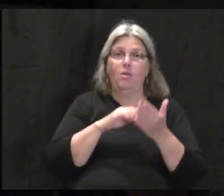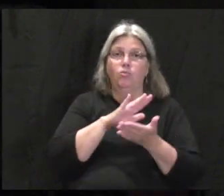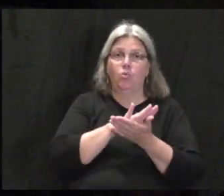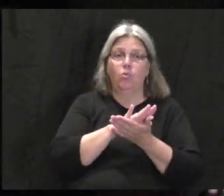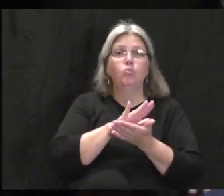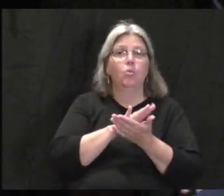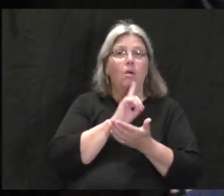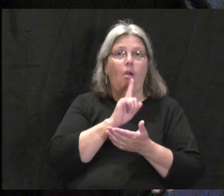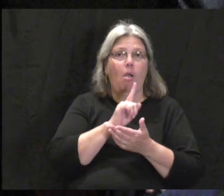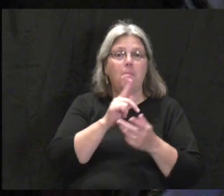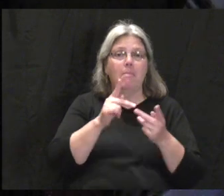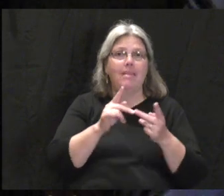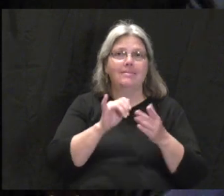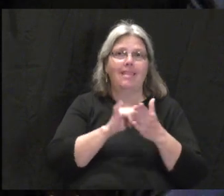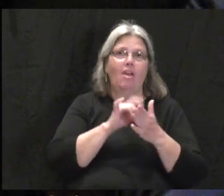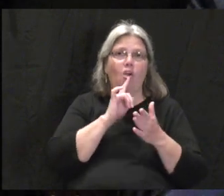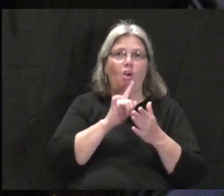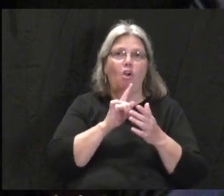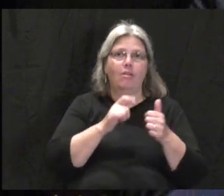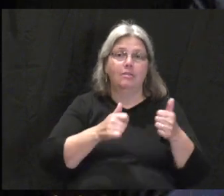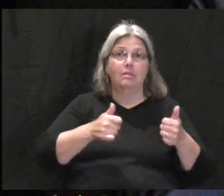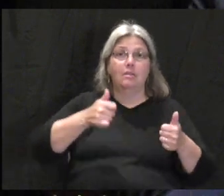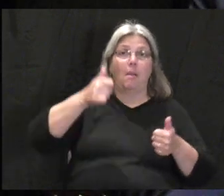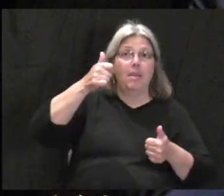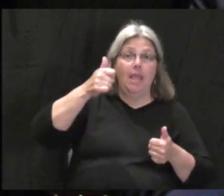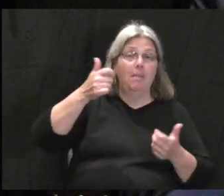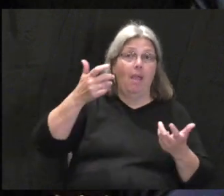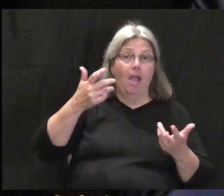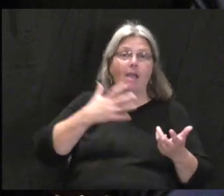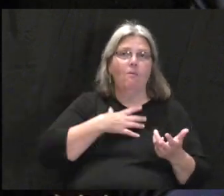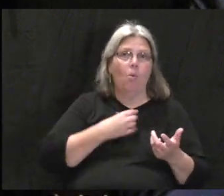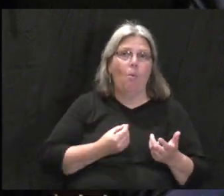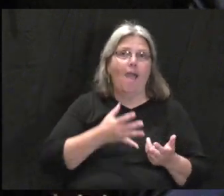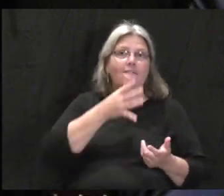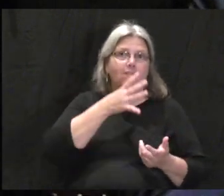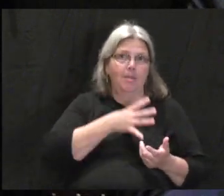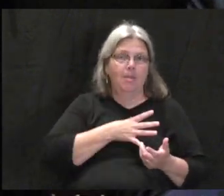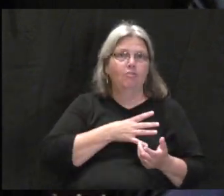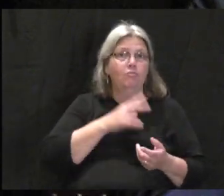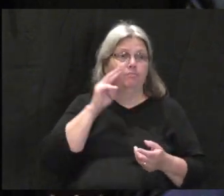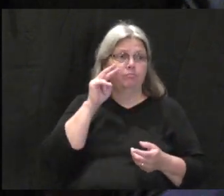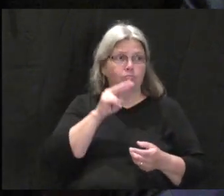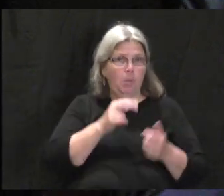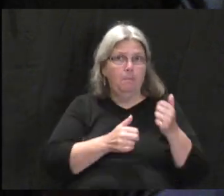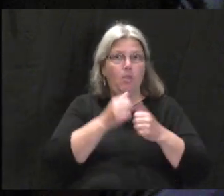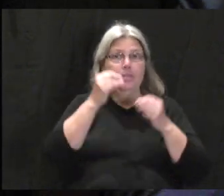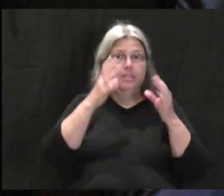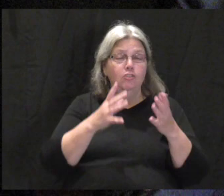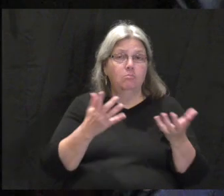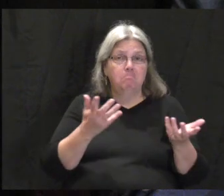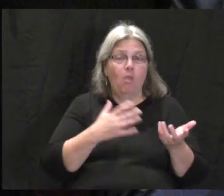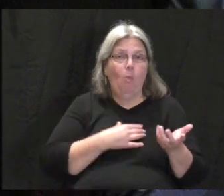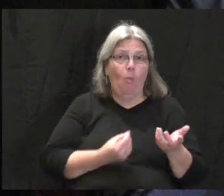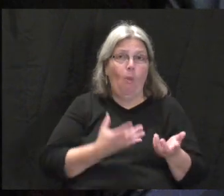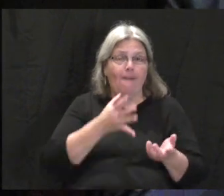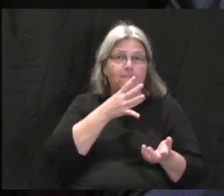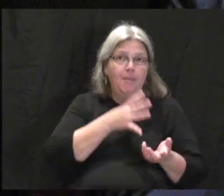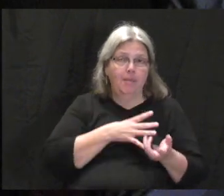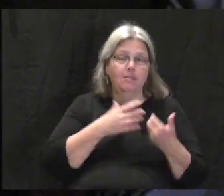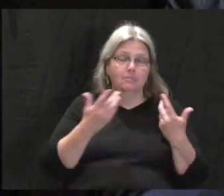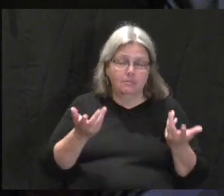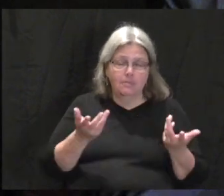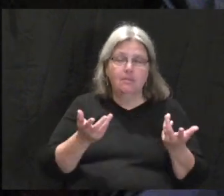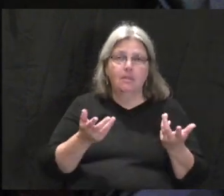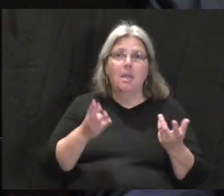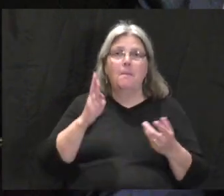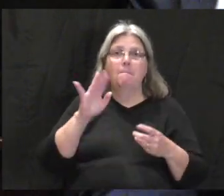we set them up for white females to be successful, whether we mean to or not. And that's where cultural competency was so important,